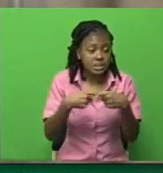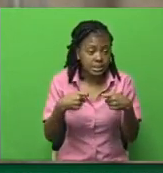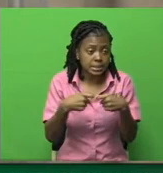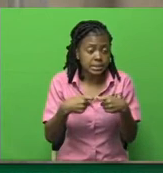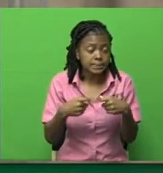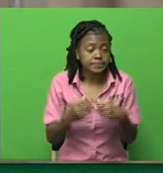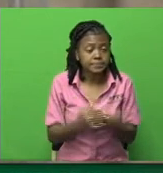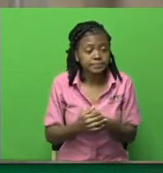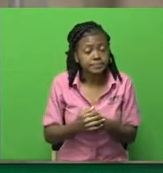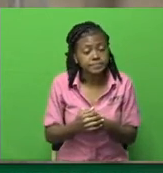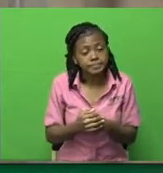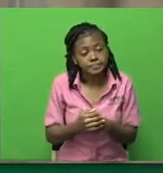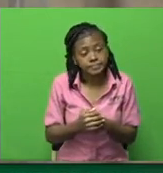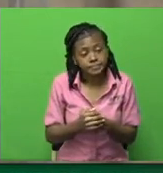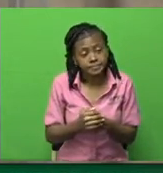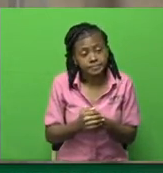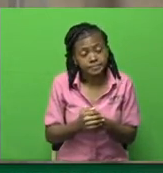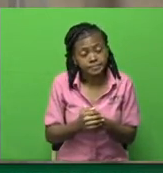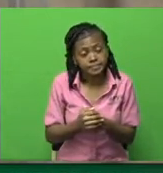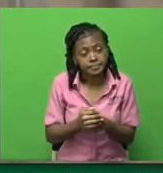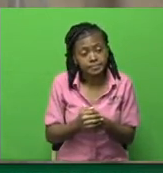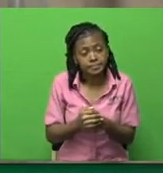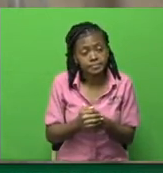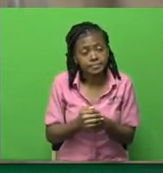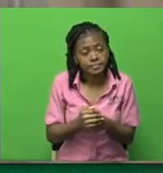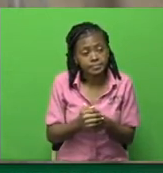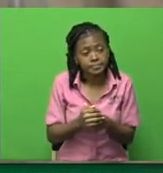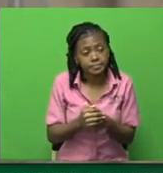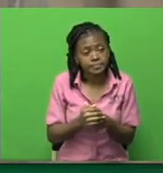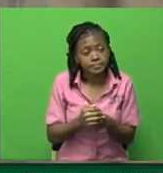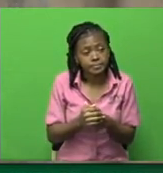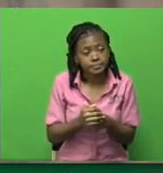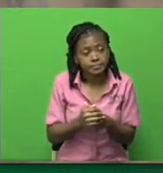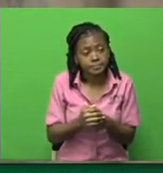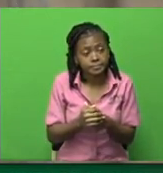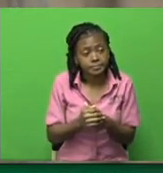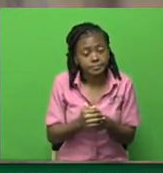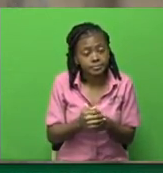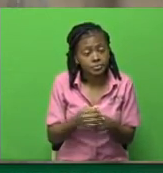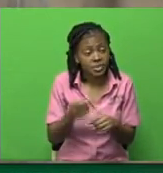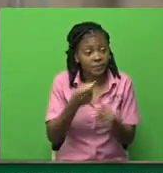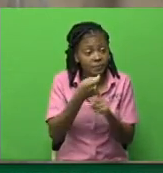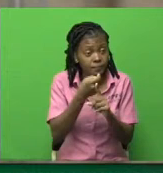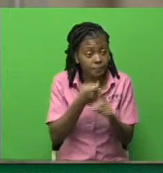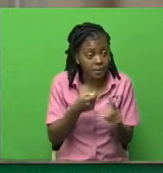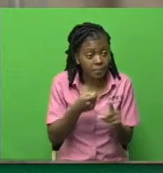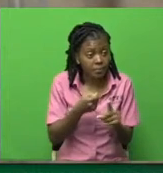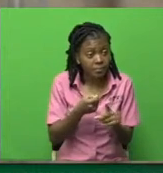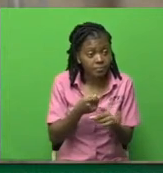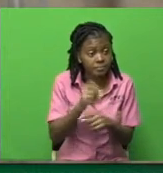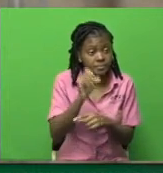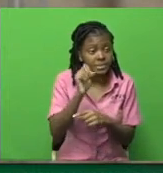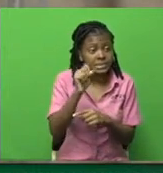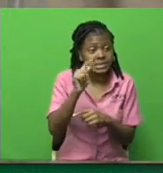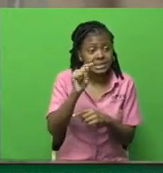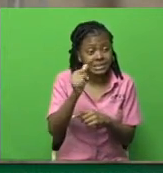Deputy speaker based on the impending increase in the tariffs